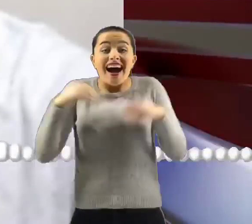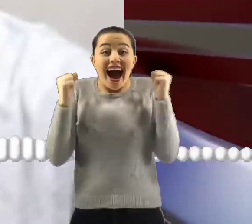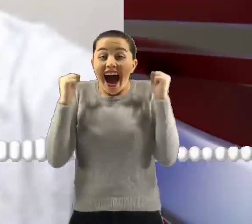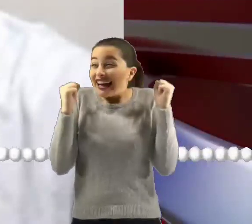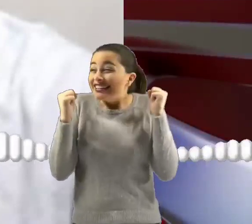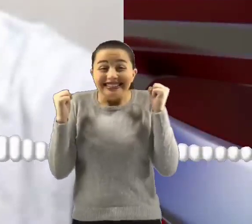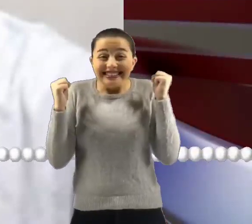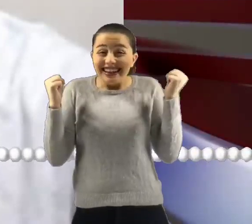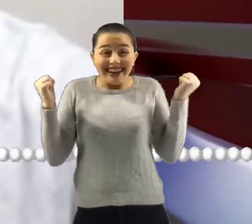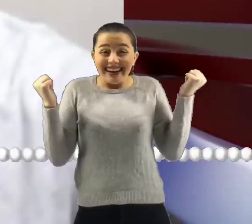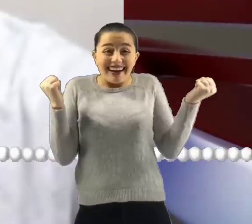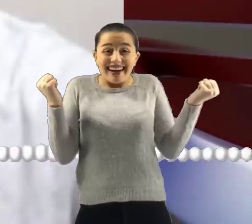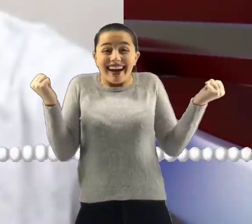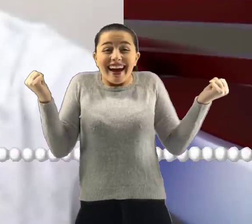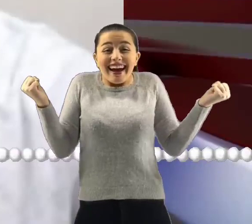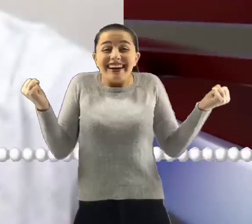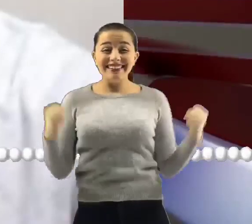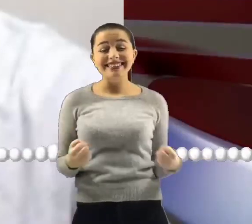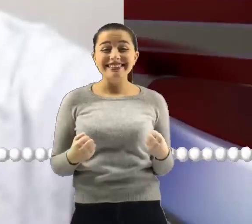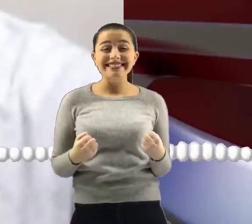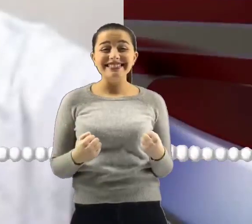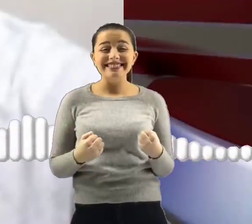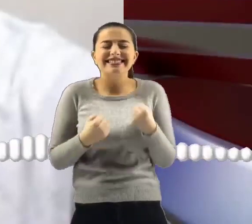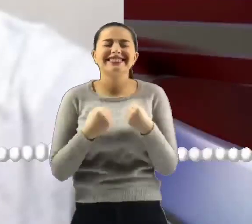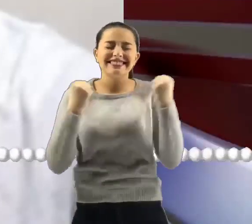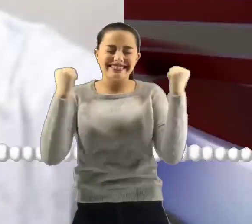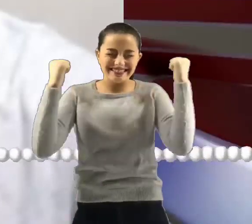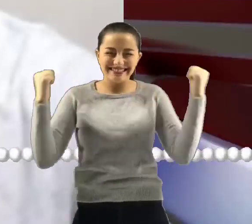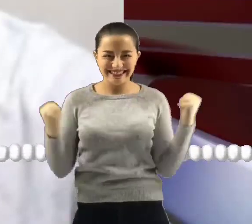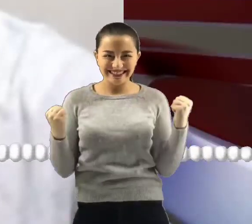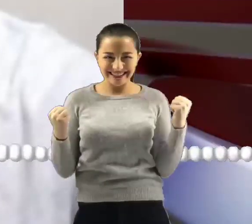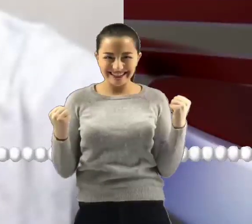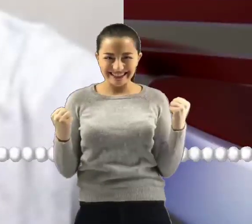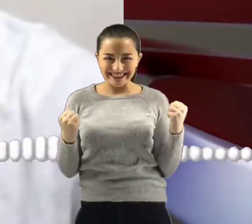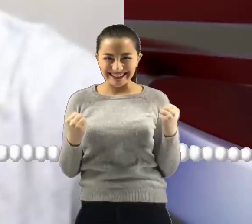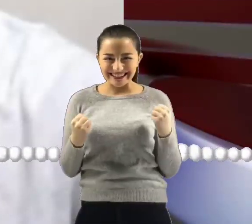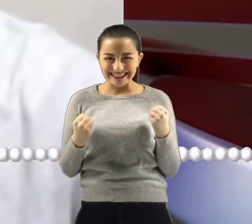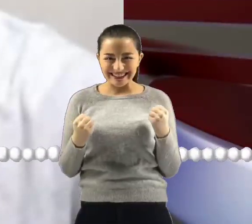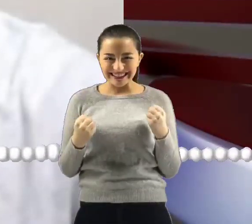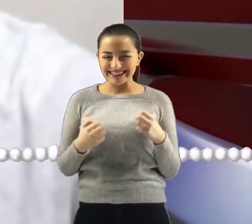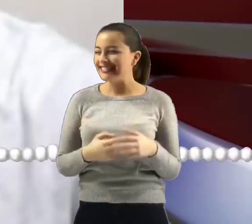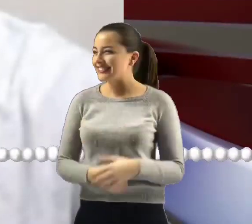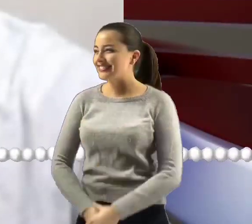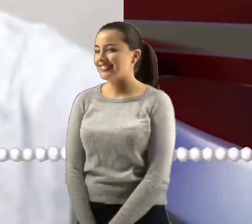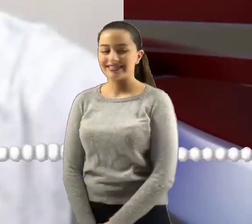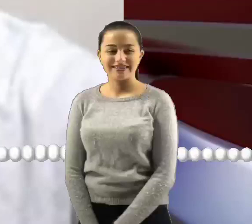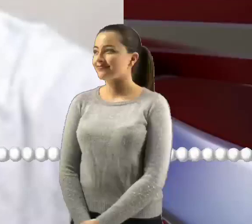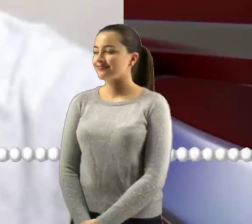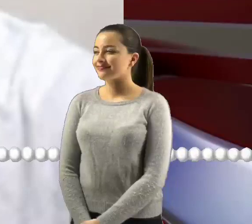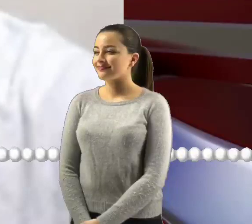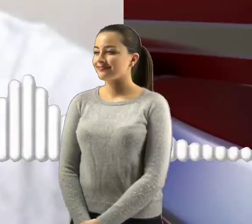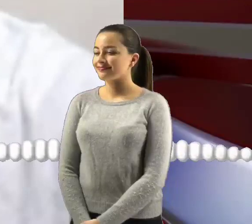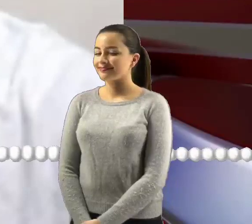your chore hopta. Mani name will qualify to one bangwadi. Austin or to Toluca. Labour Party